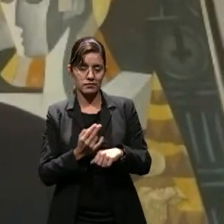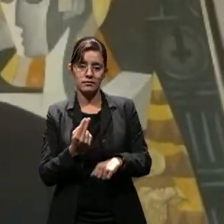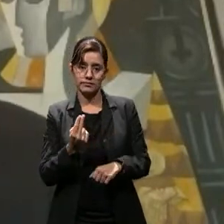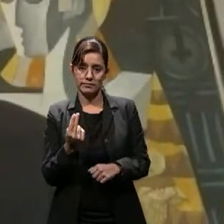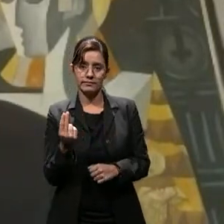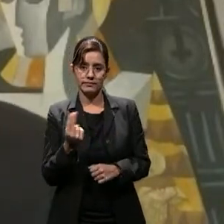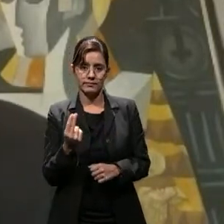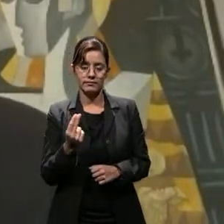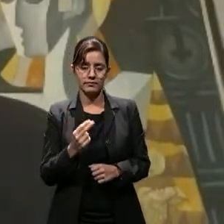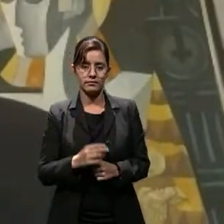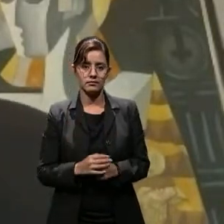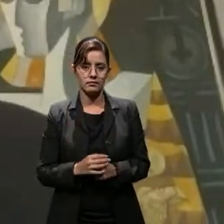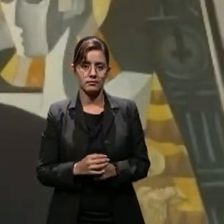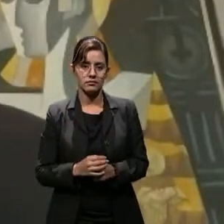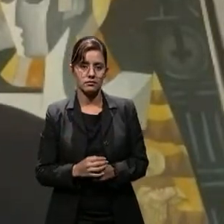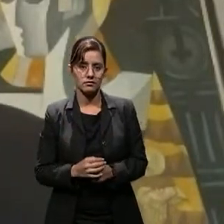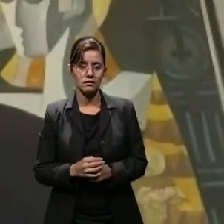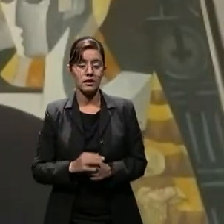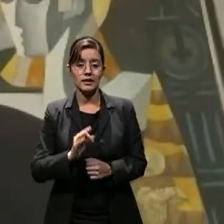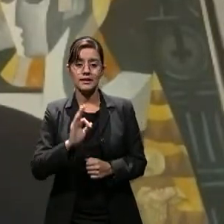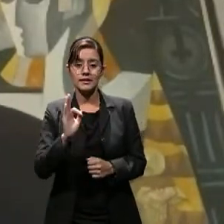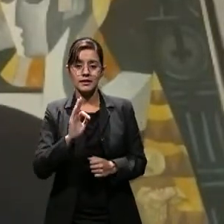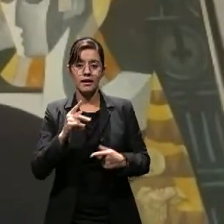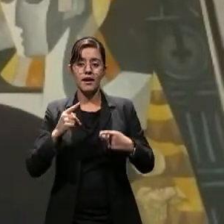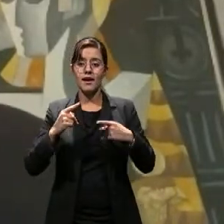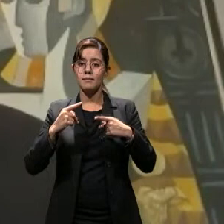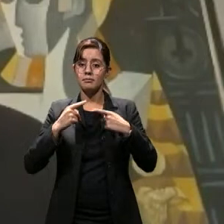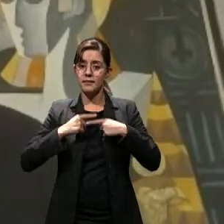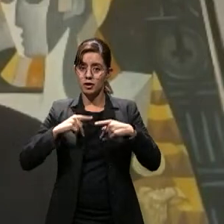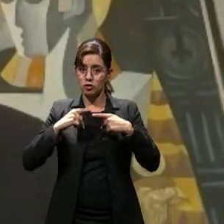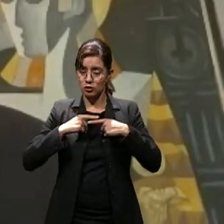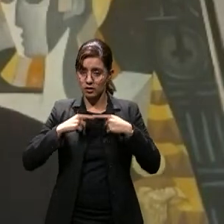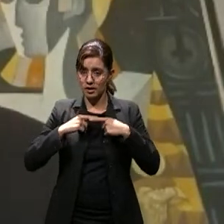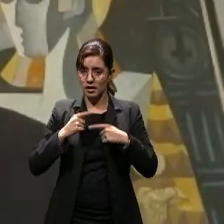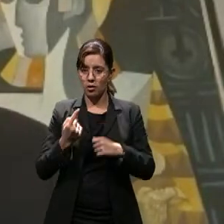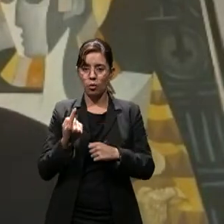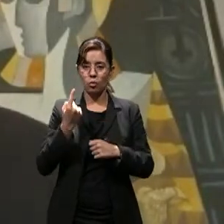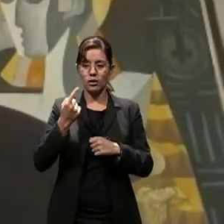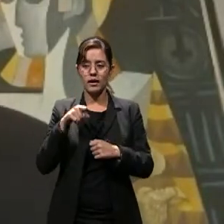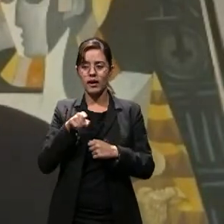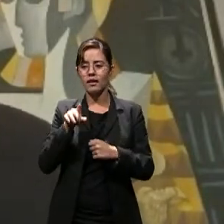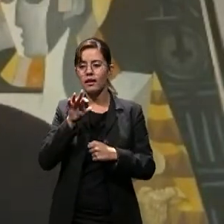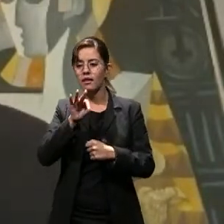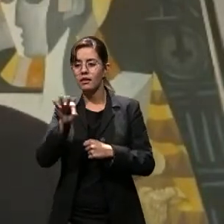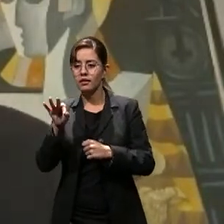responsibility in the face of a narrative of fraud.